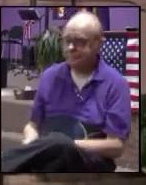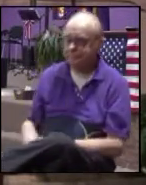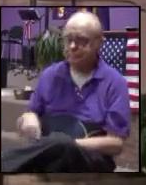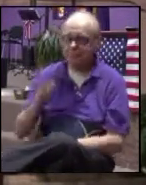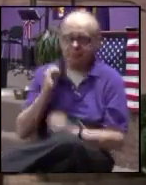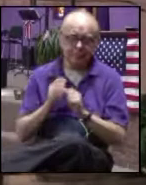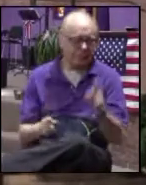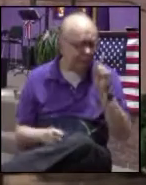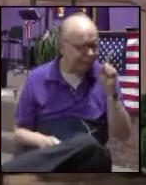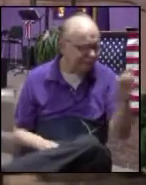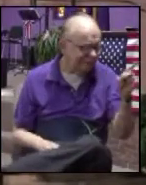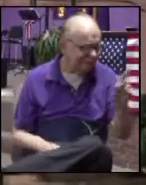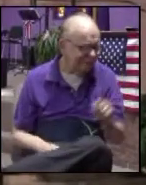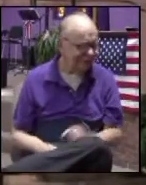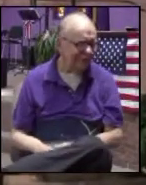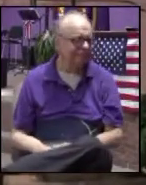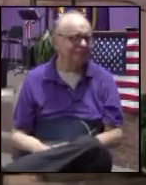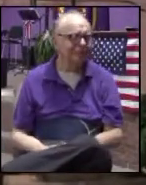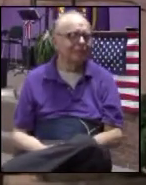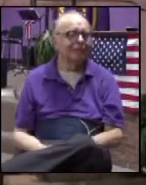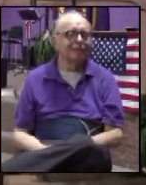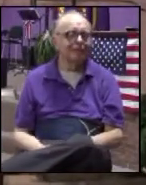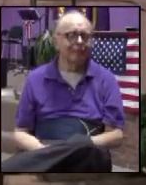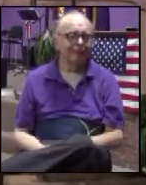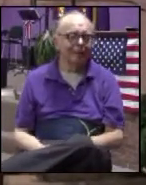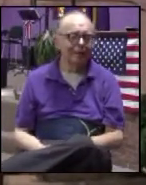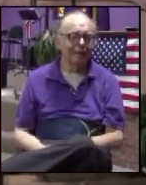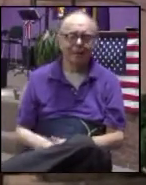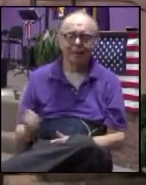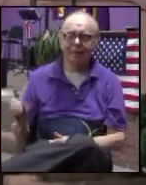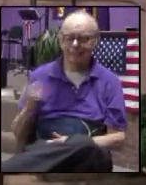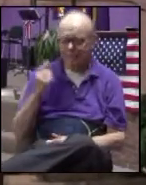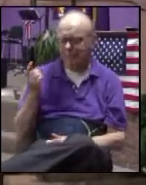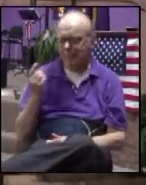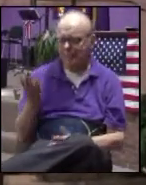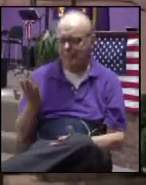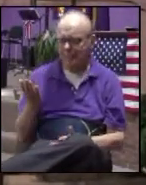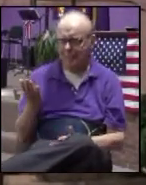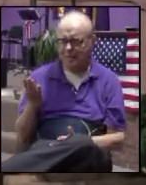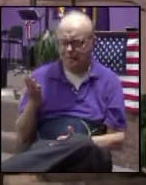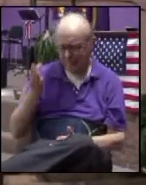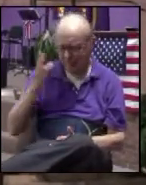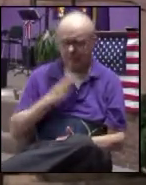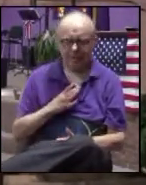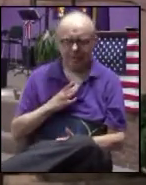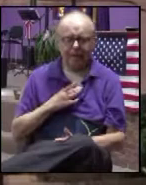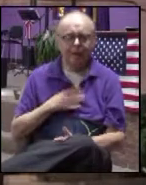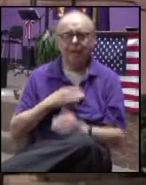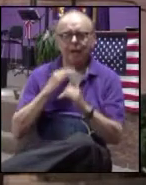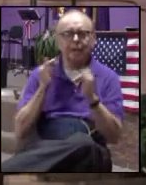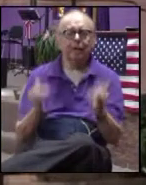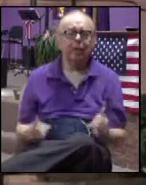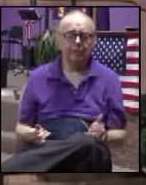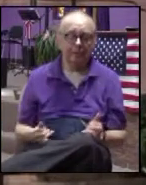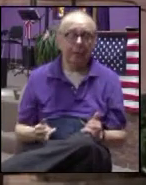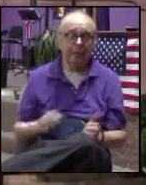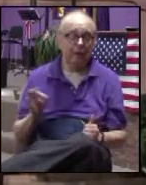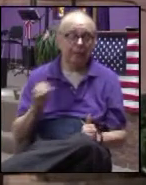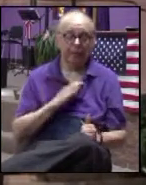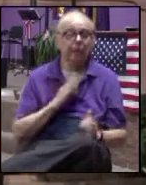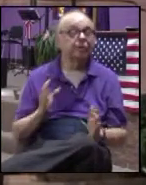God bless you. So I thought, boy, he's got a real good image of what a Christian is, doesn't he?